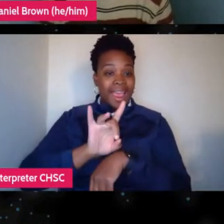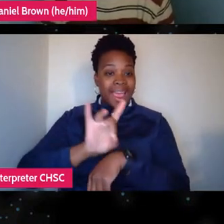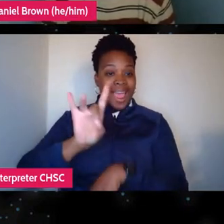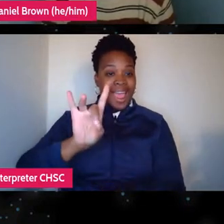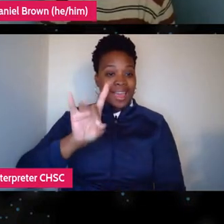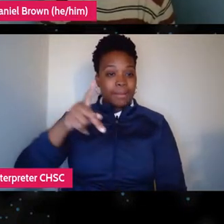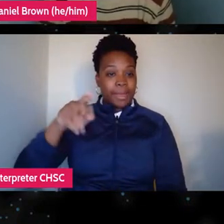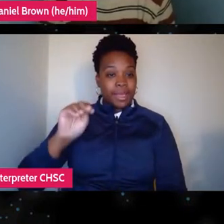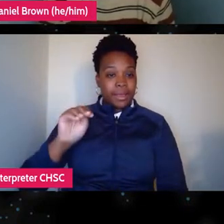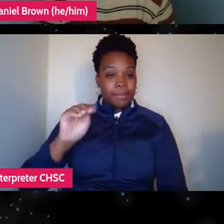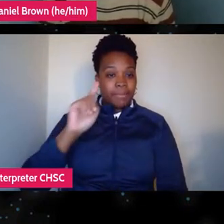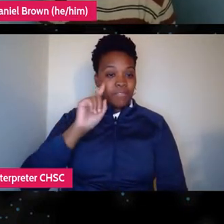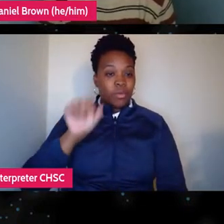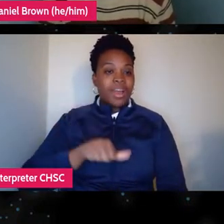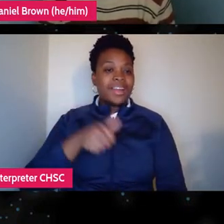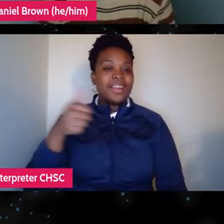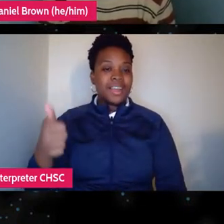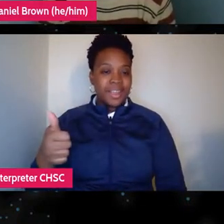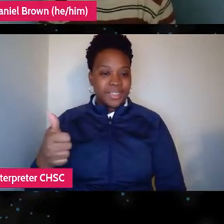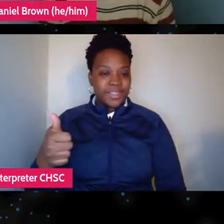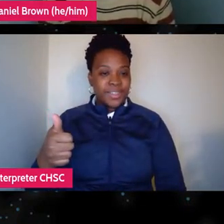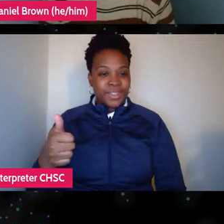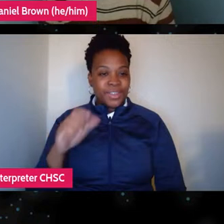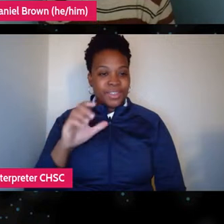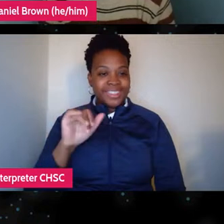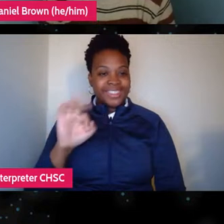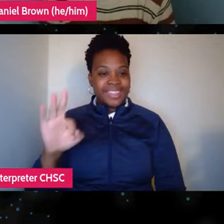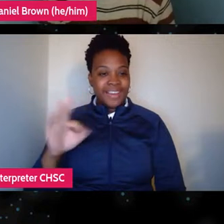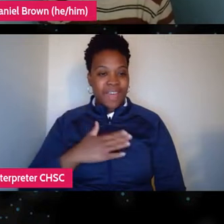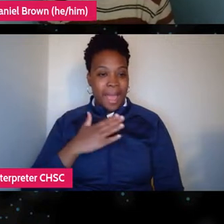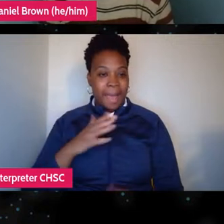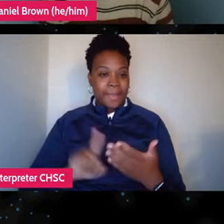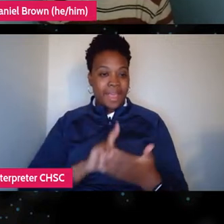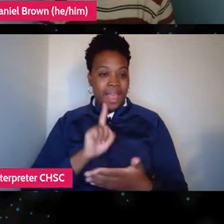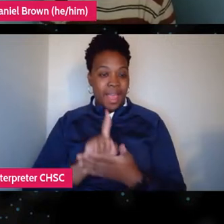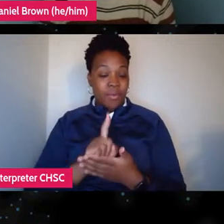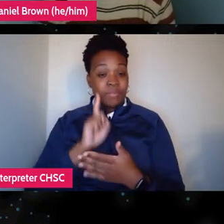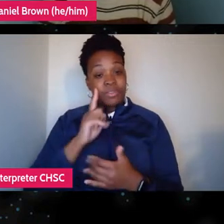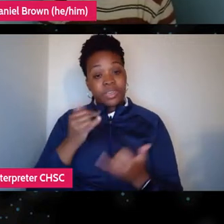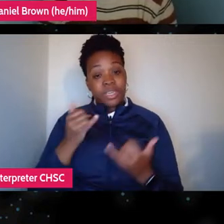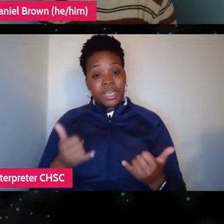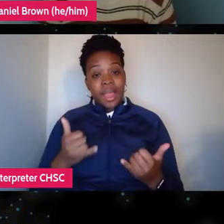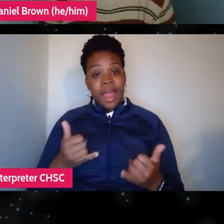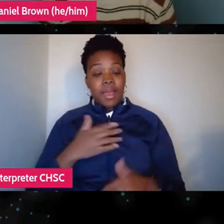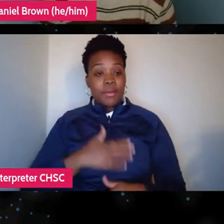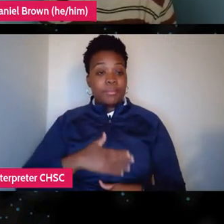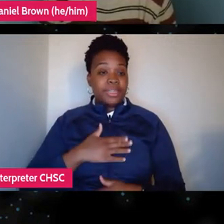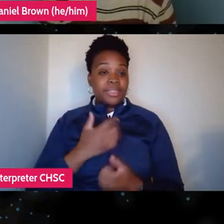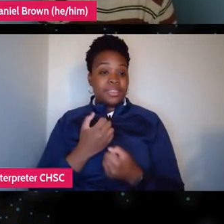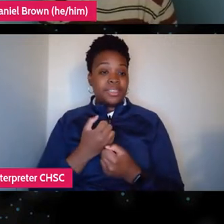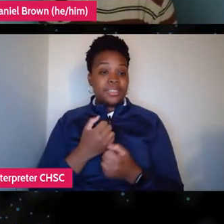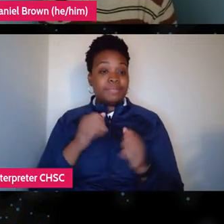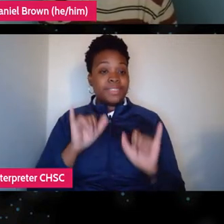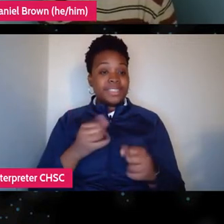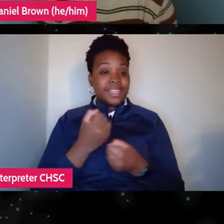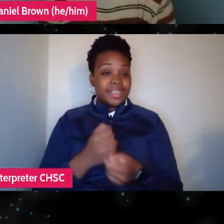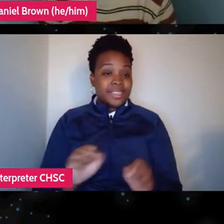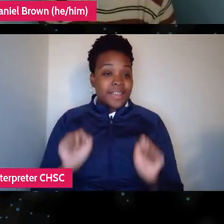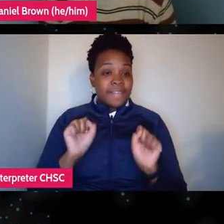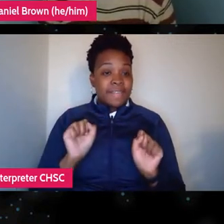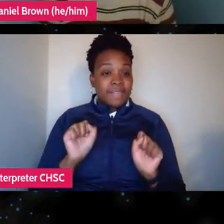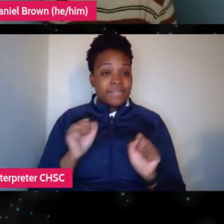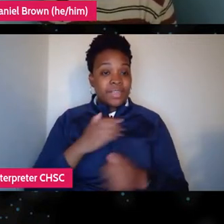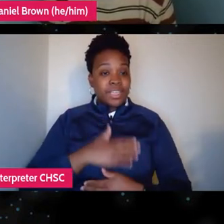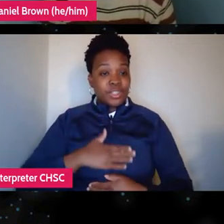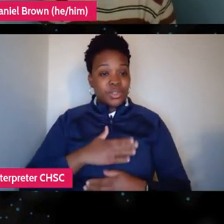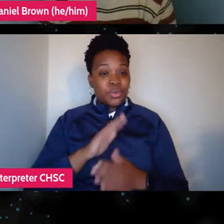Time for another CIFF happy hour. So in the meantime, please stay safe, enjoy